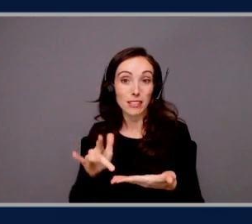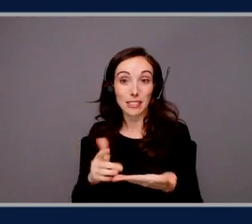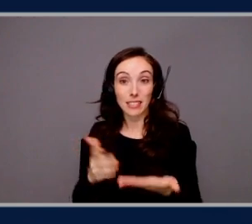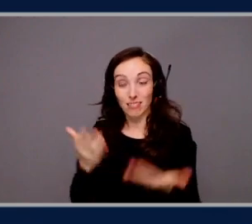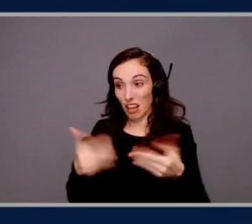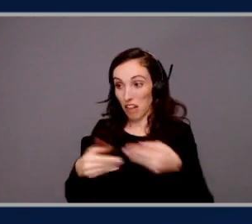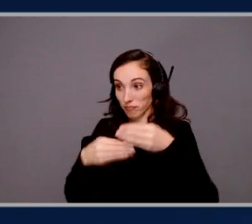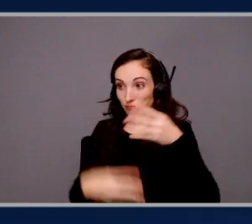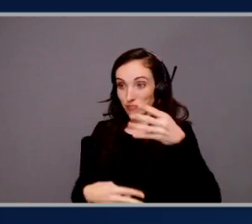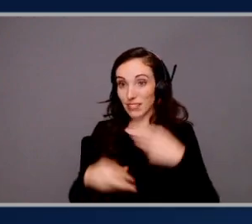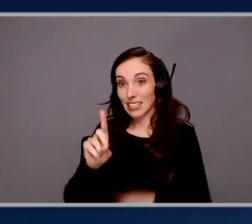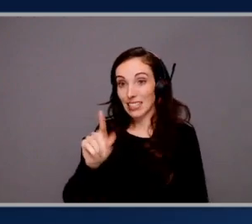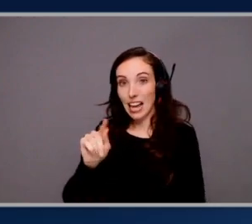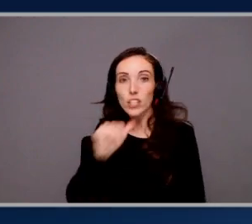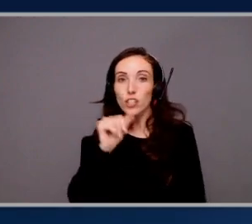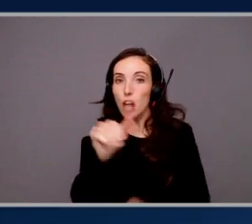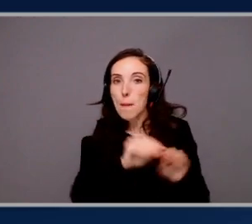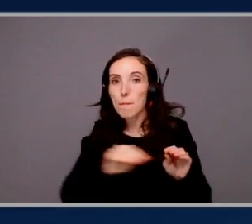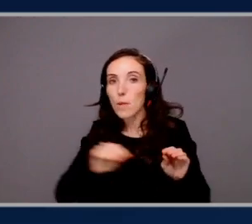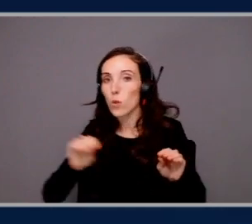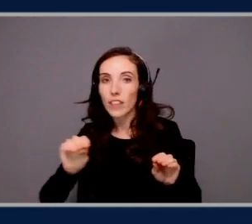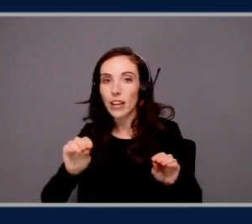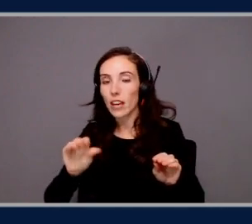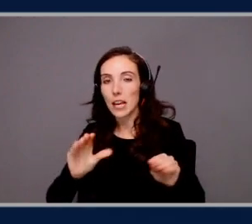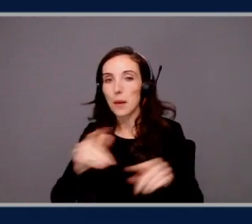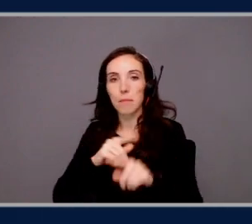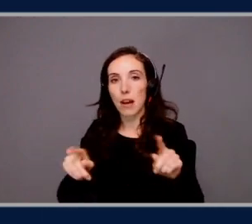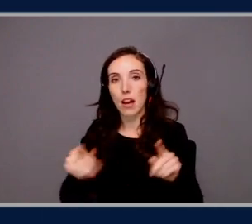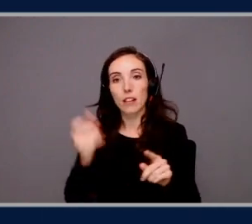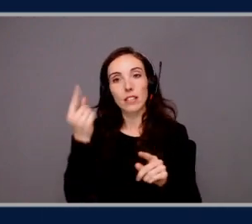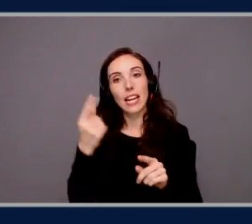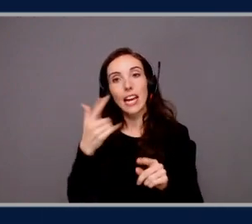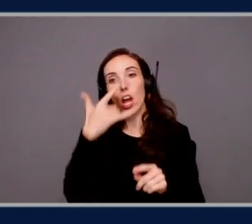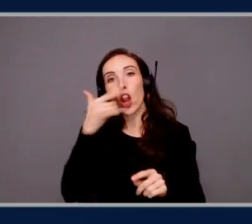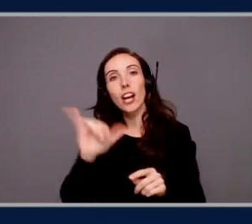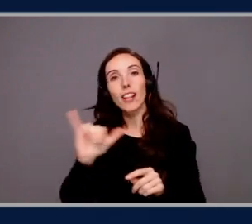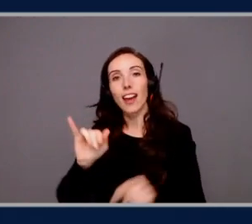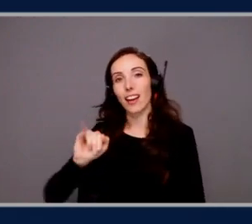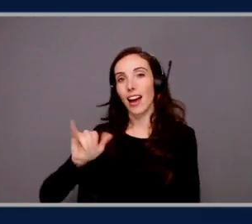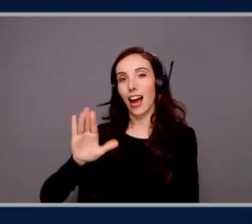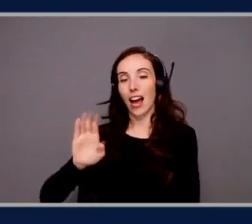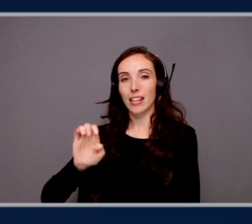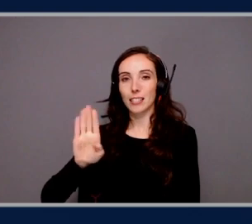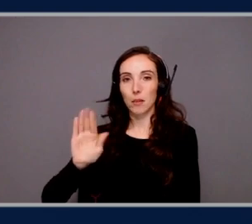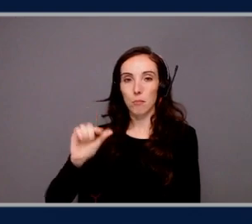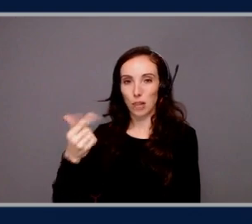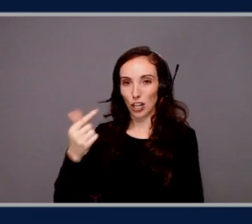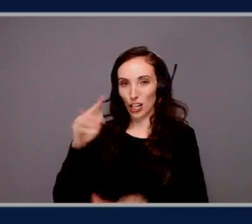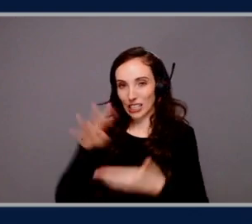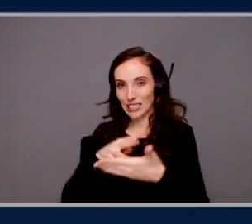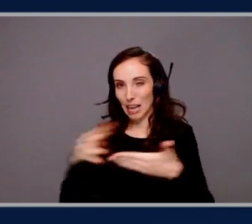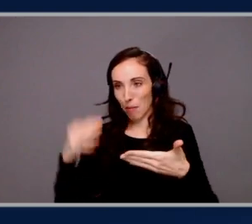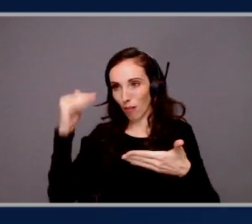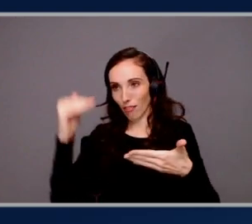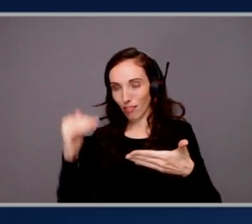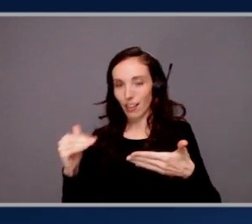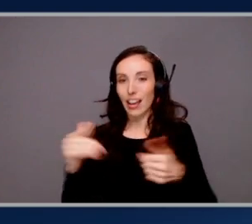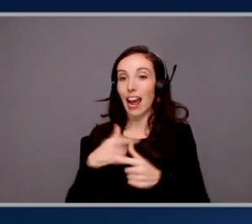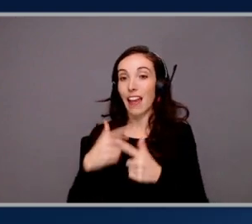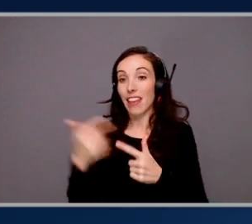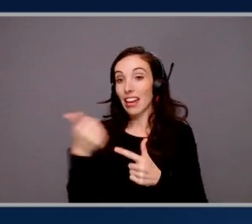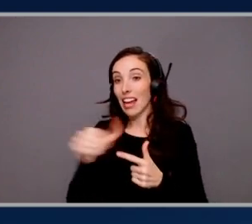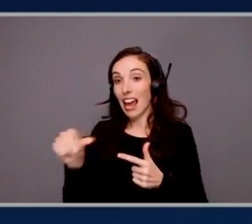Right. You are not Right. moving the data. All you are doing is making it look like an Iceberg table, right? And then any Iceberg compatible